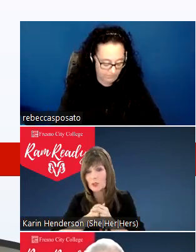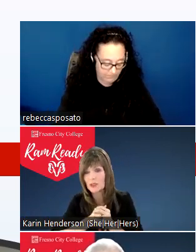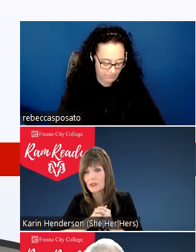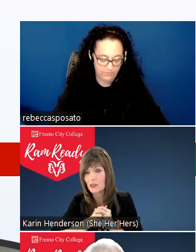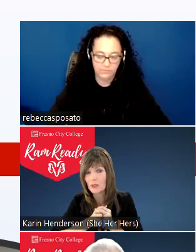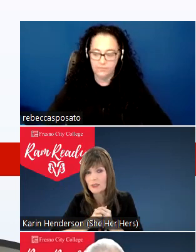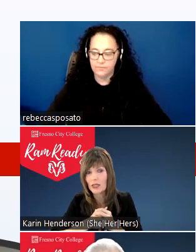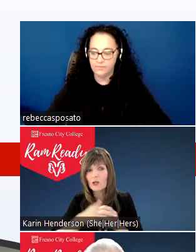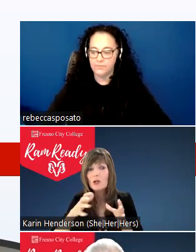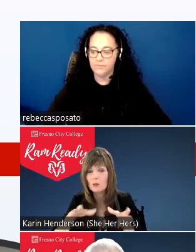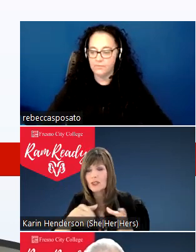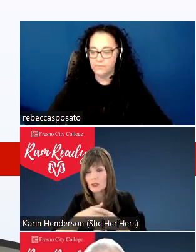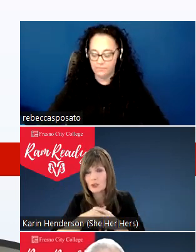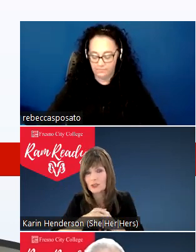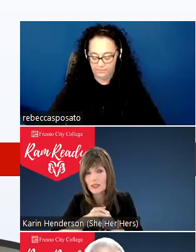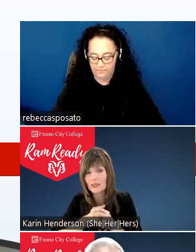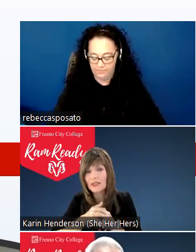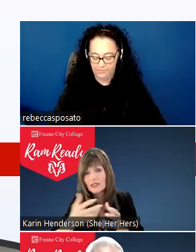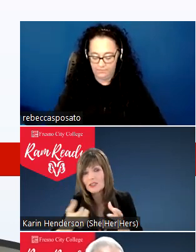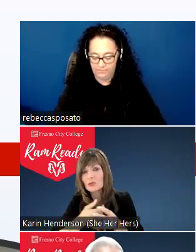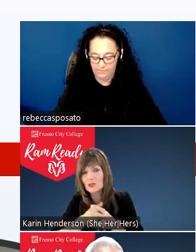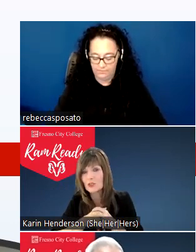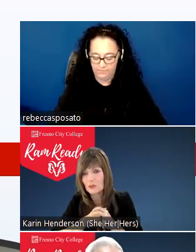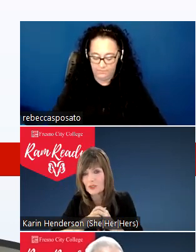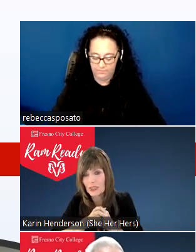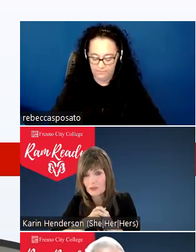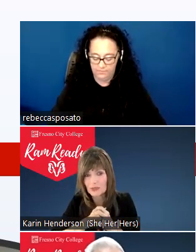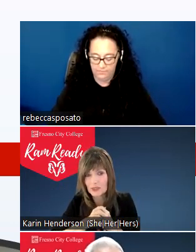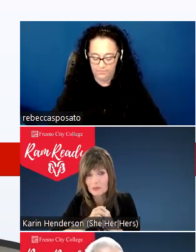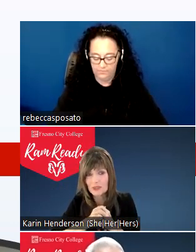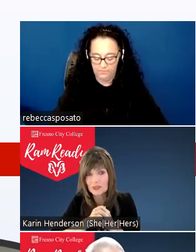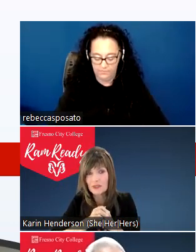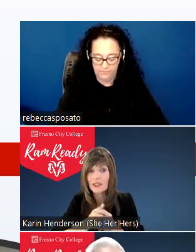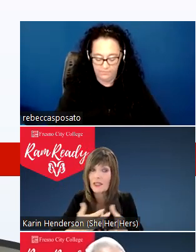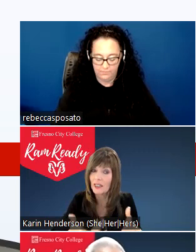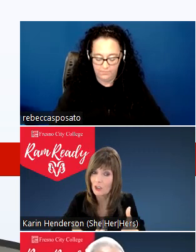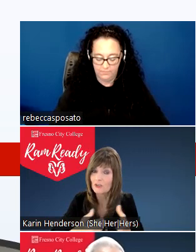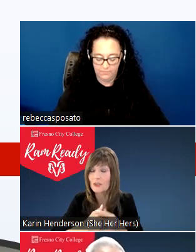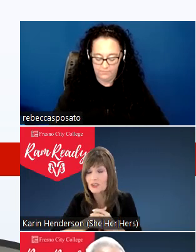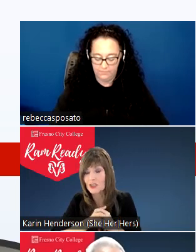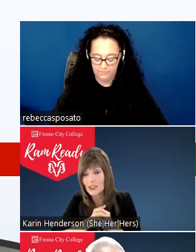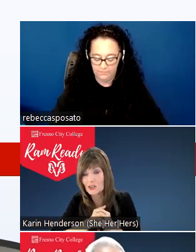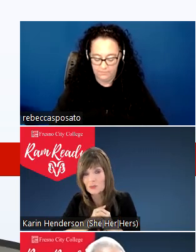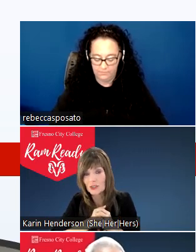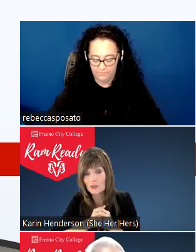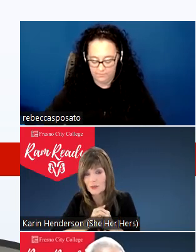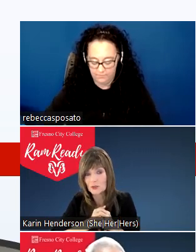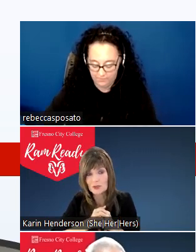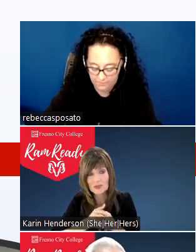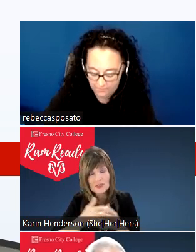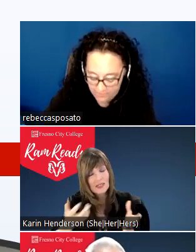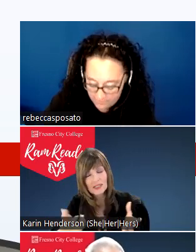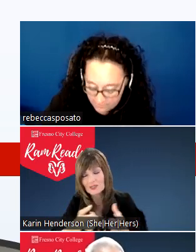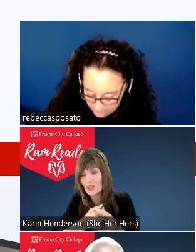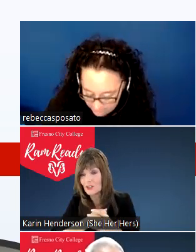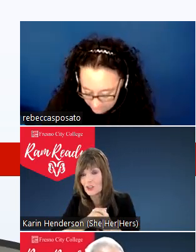labor market like right now? We can look at that. And that's where the career counseling comes in. And also educational planning